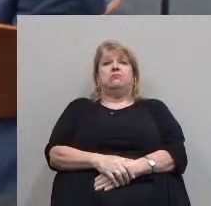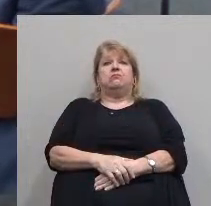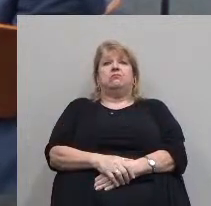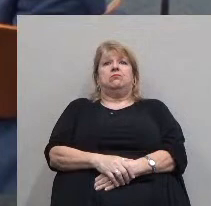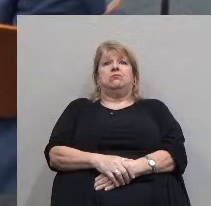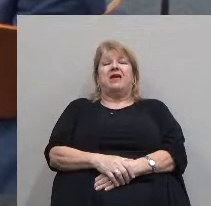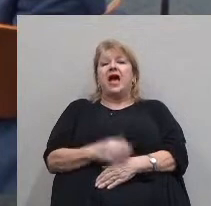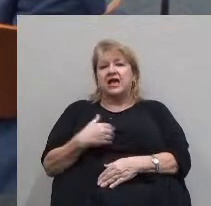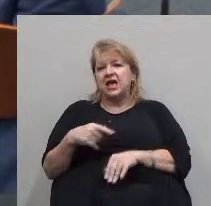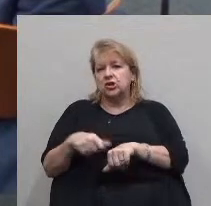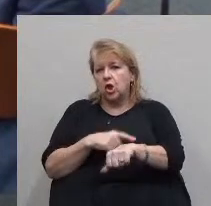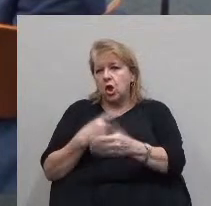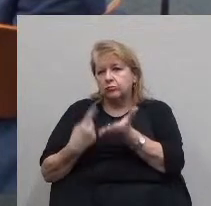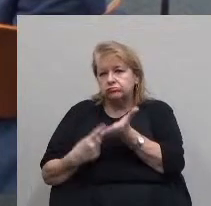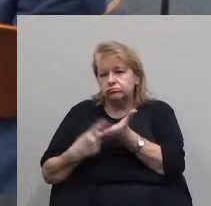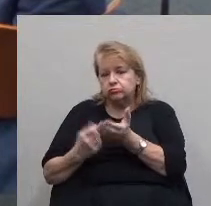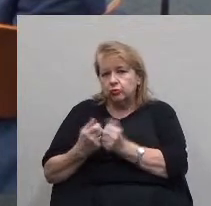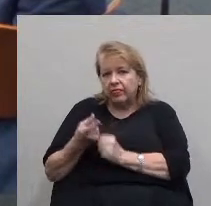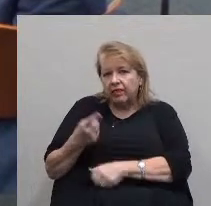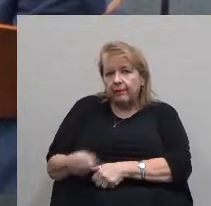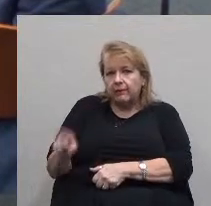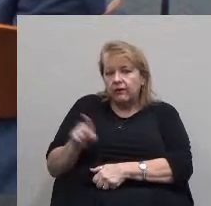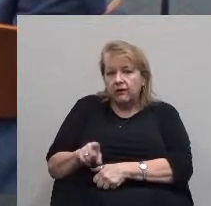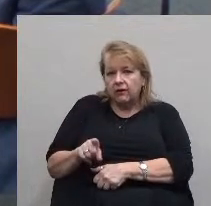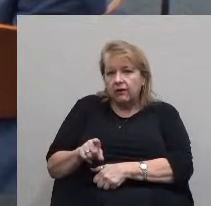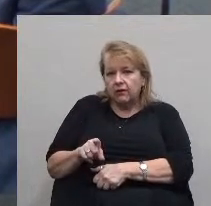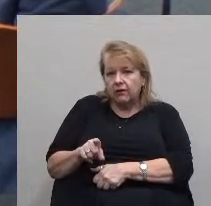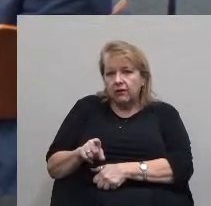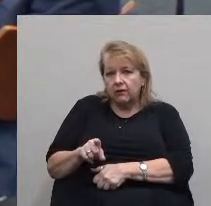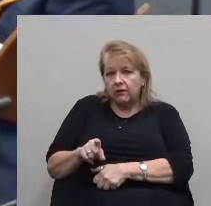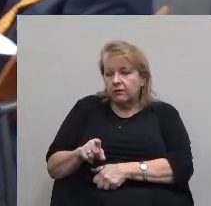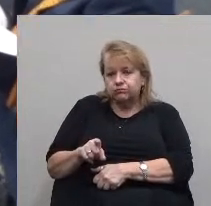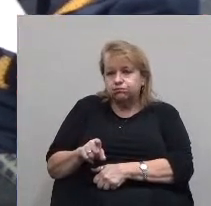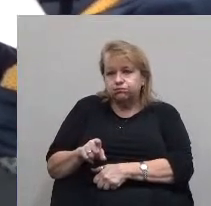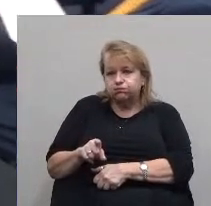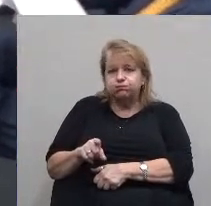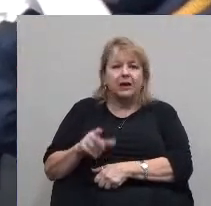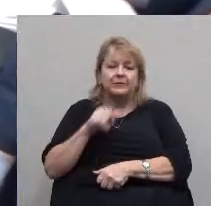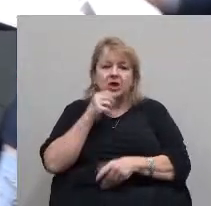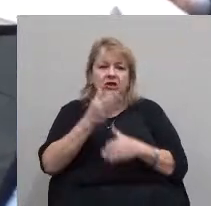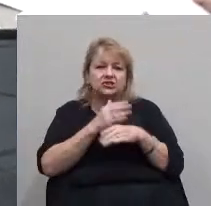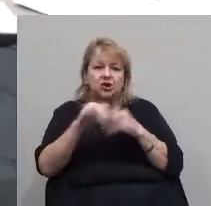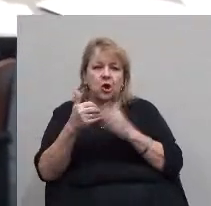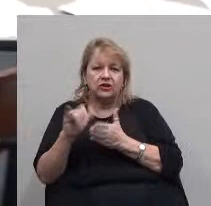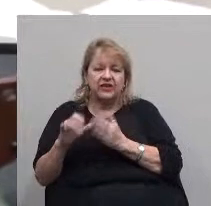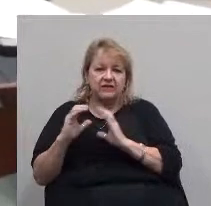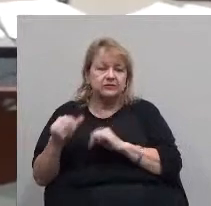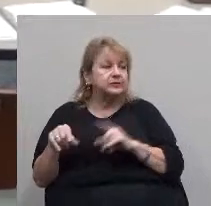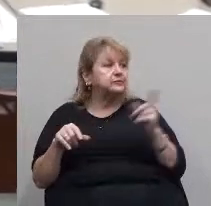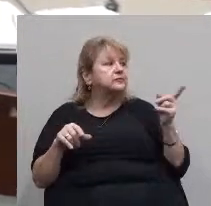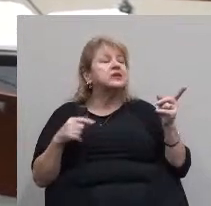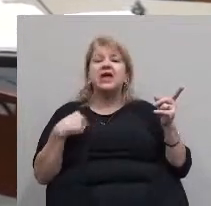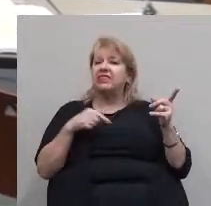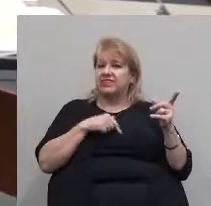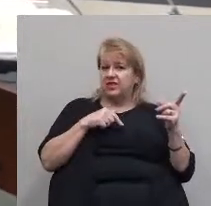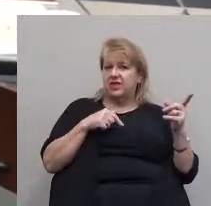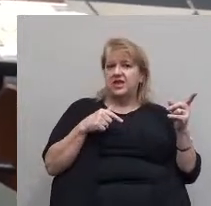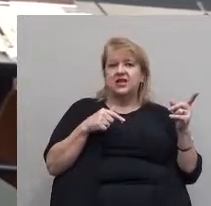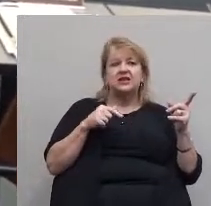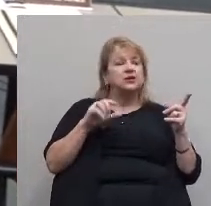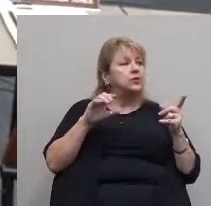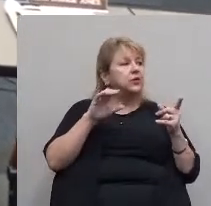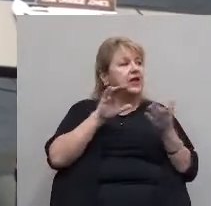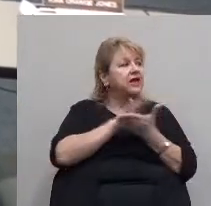gonna bore everybody else here about those things. Sharon Nikes leads our academic content department, Okay,